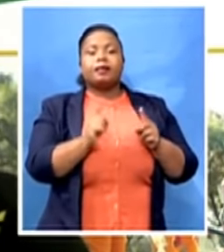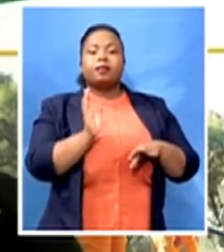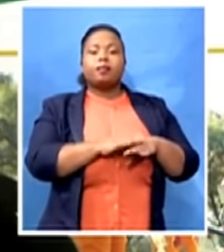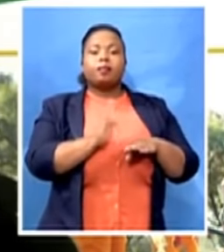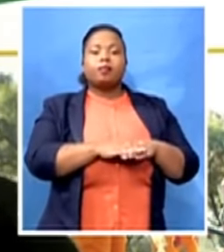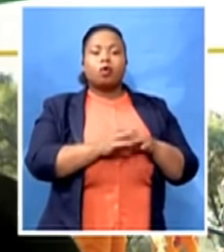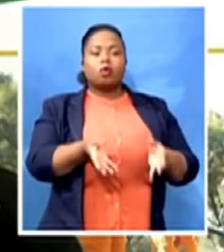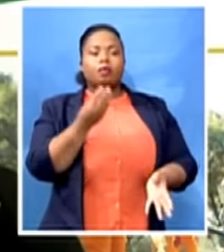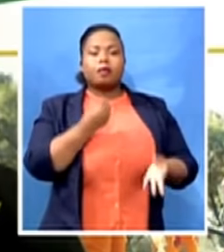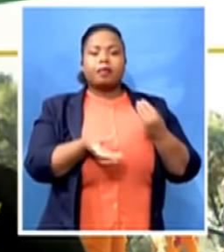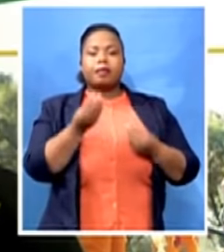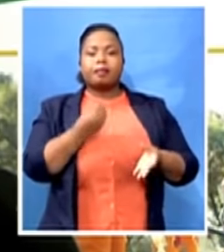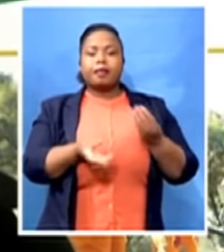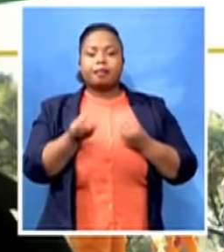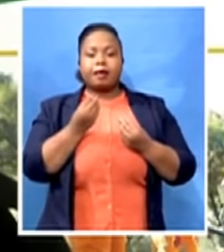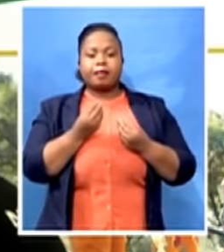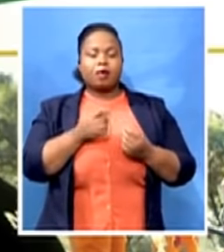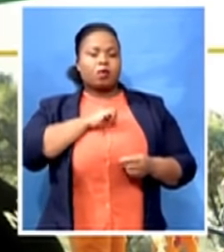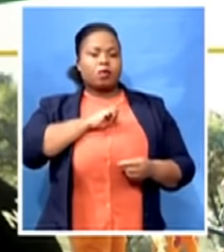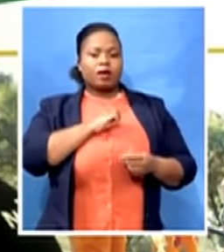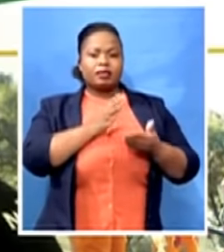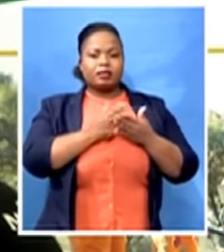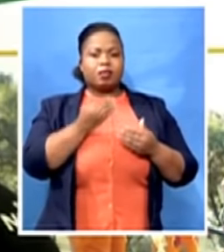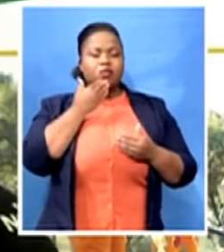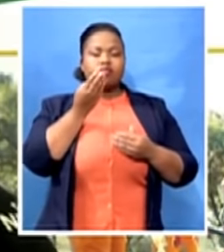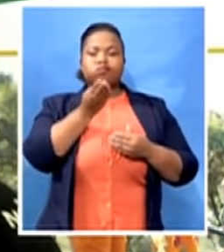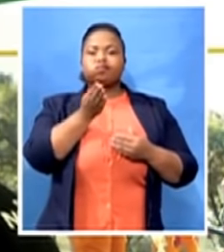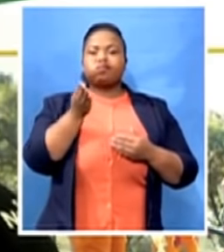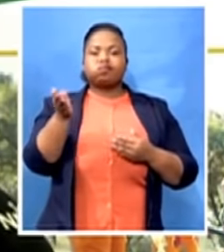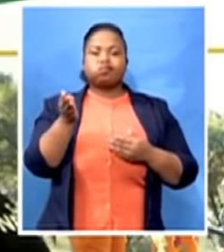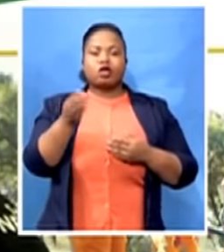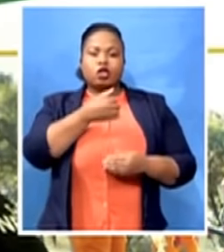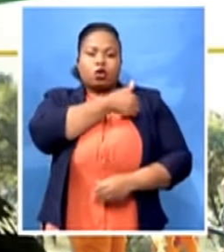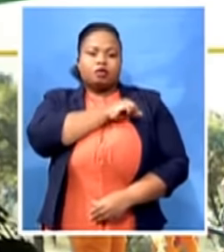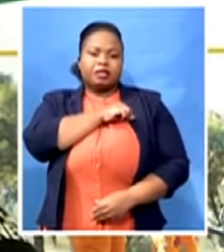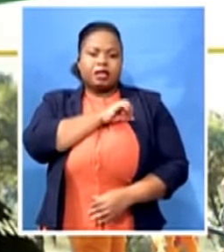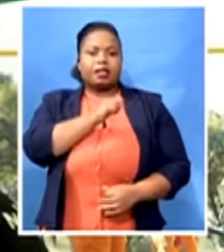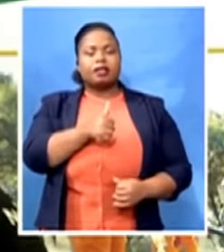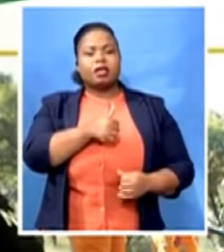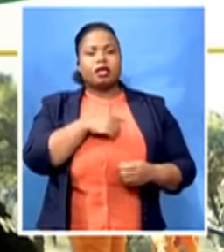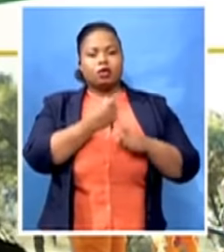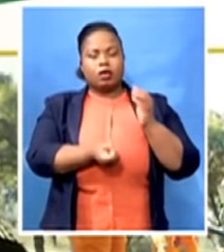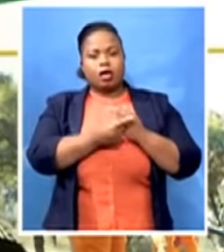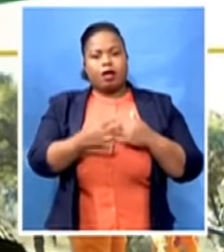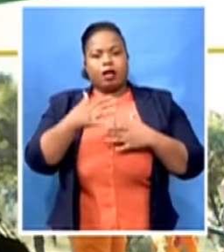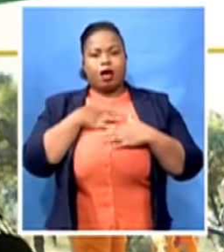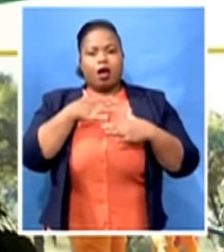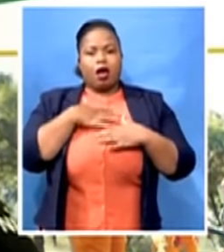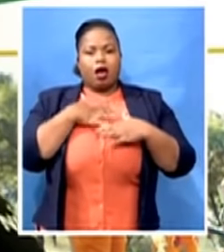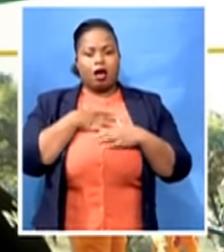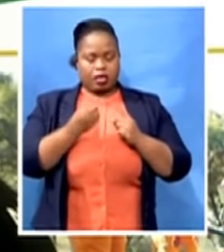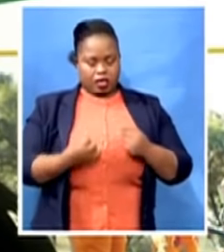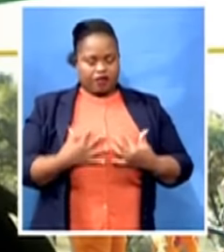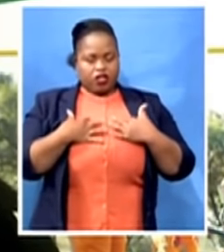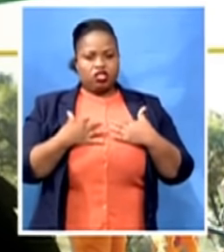in the hospitals, who would then develop upper respiratory tract infection as signs and symptoms, and then they would be tested and